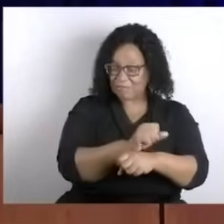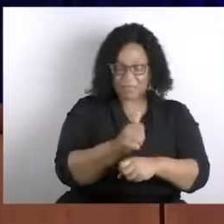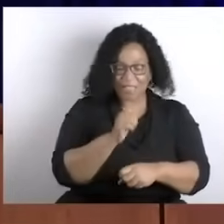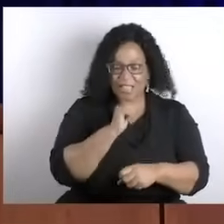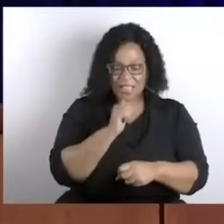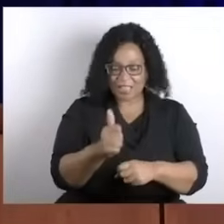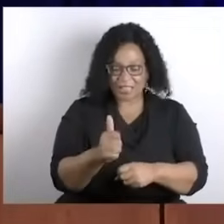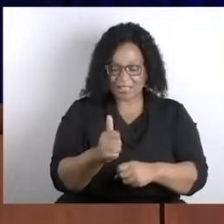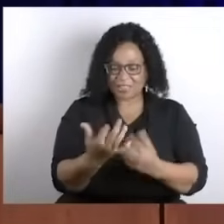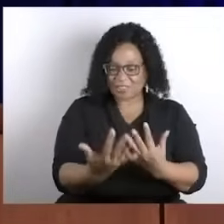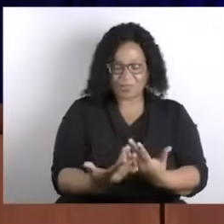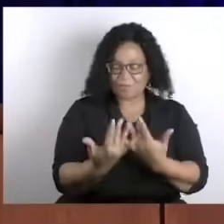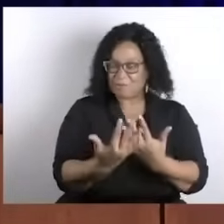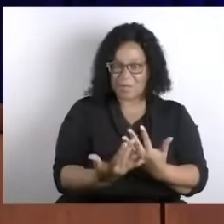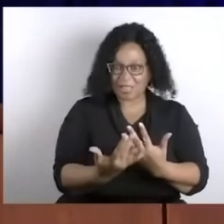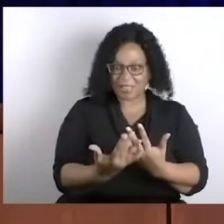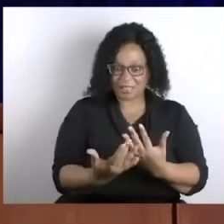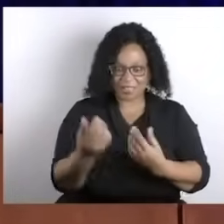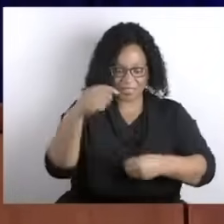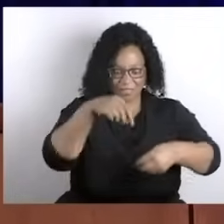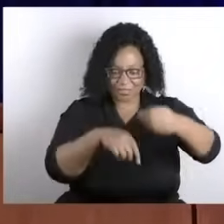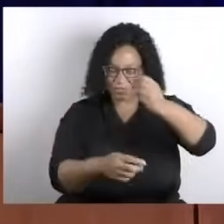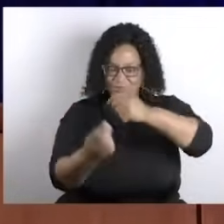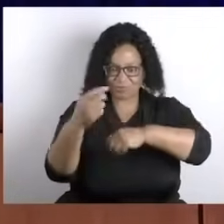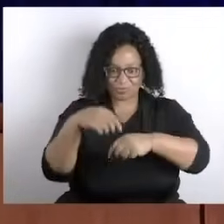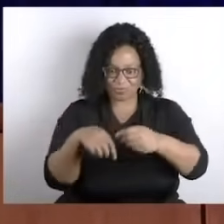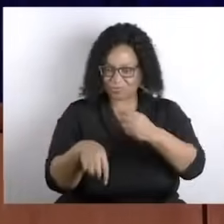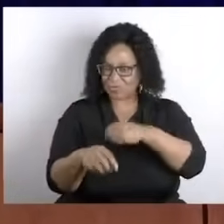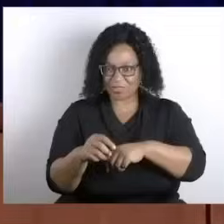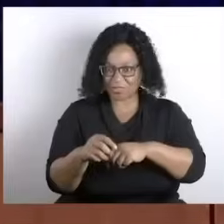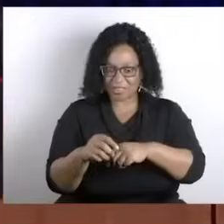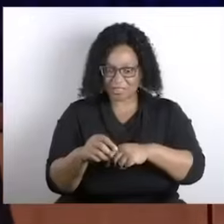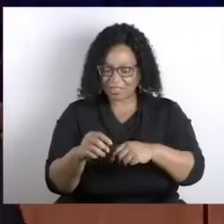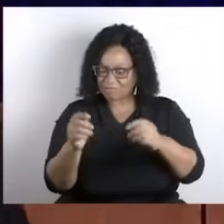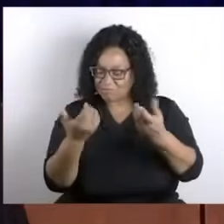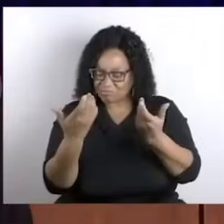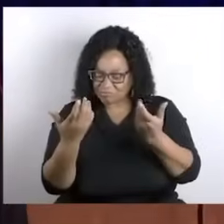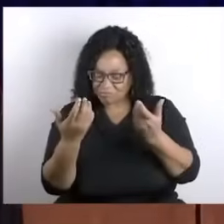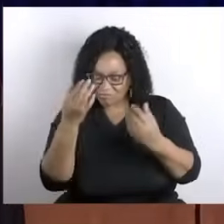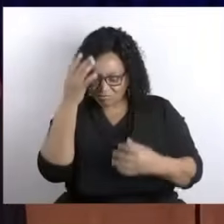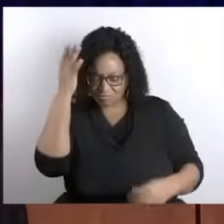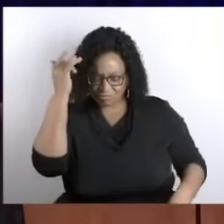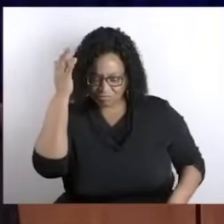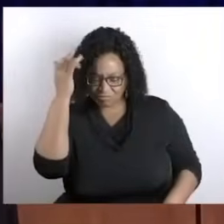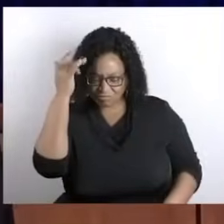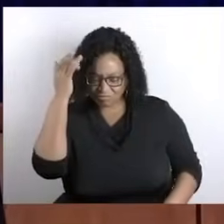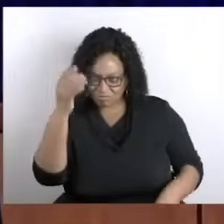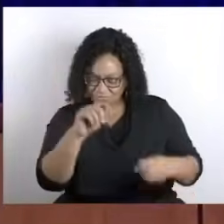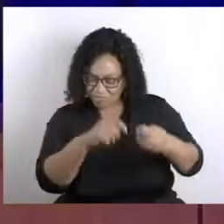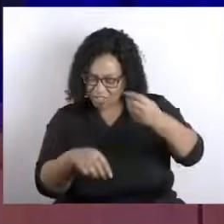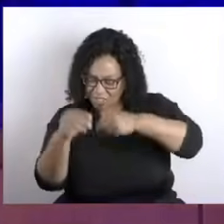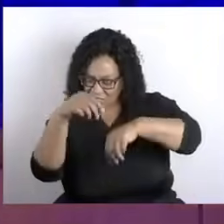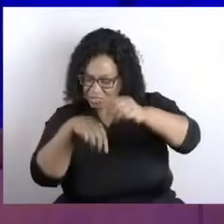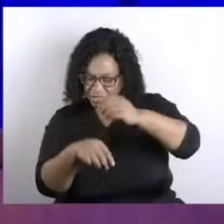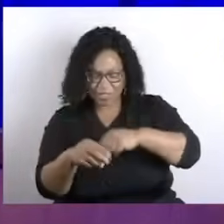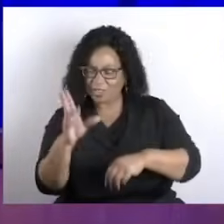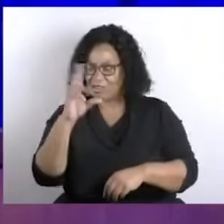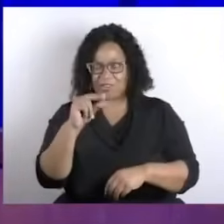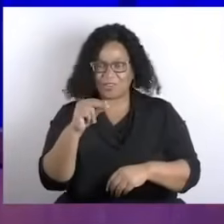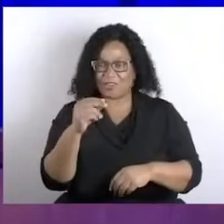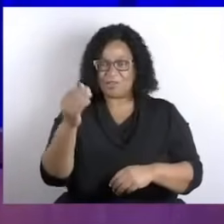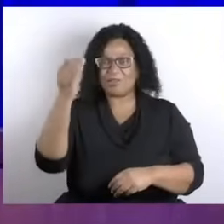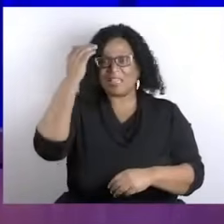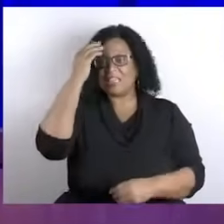to start weaving to figure out what he's weaving. He's weaving it together, but he